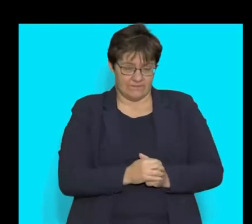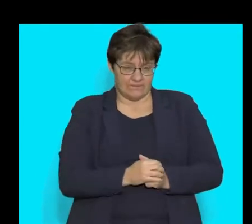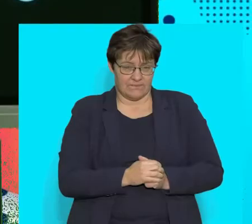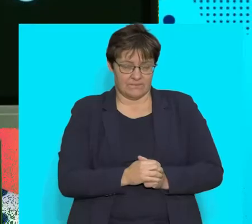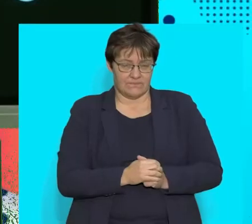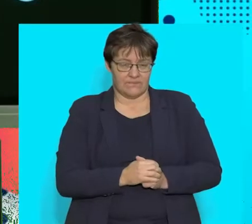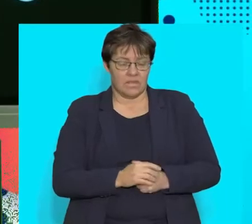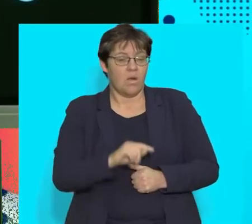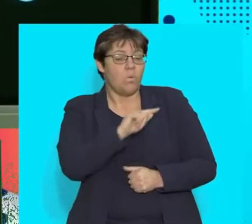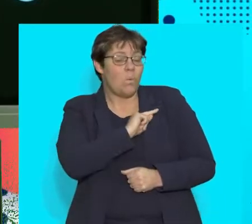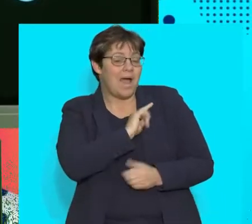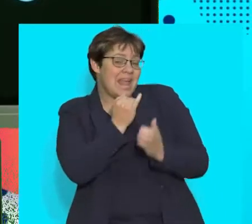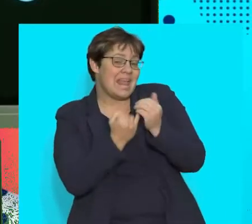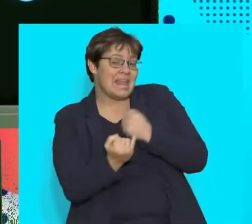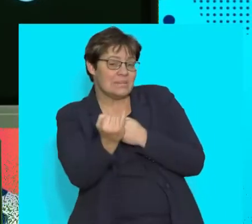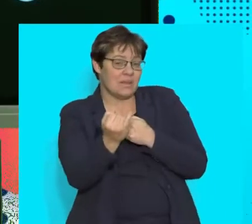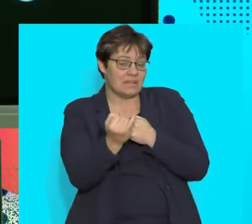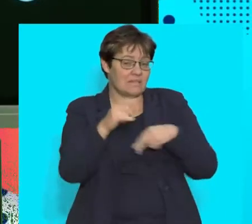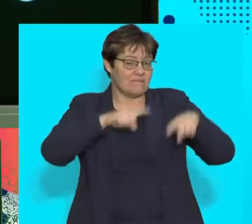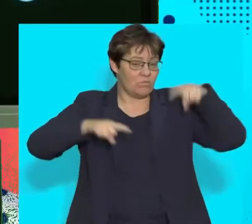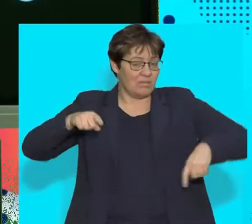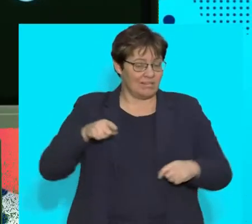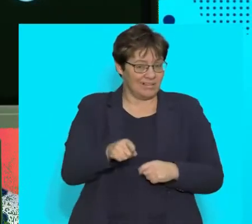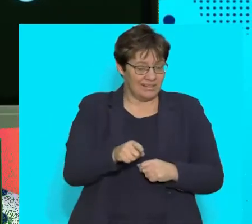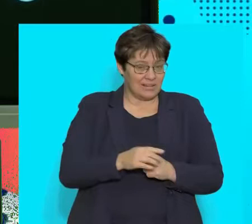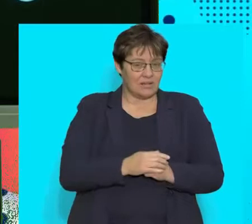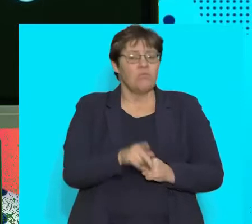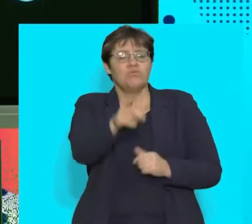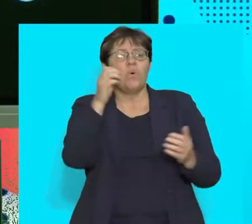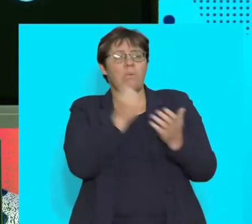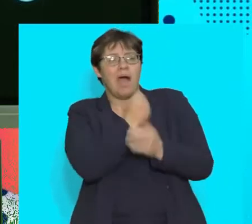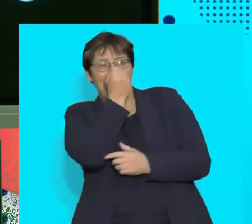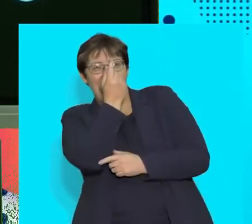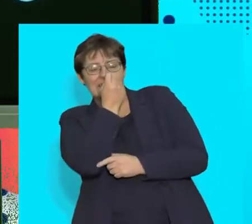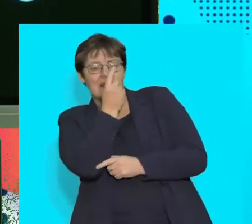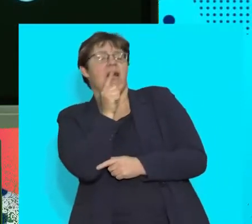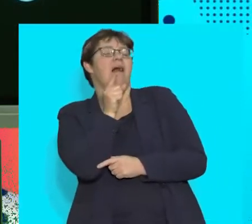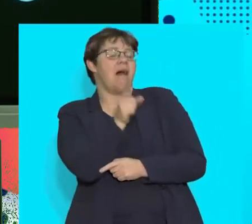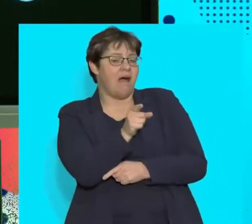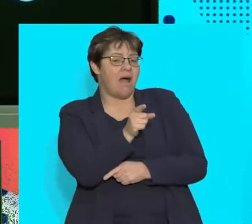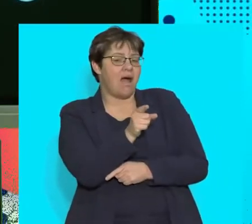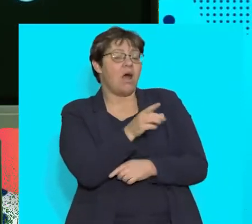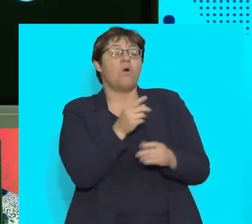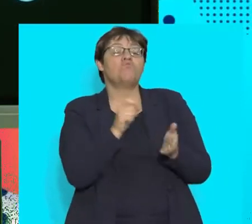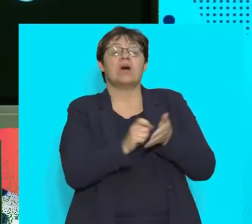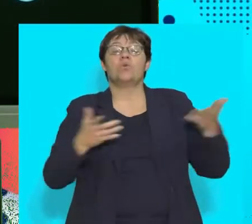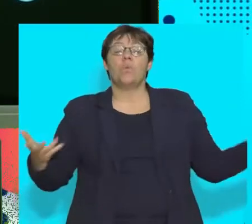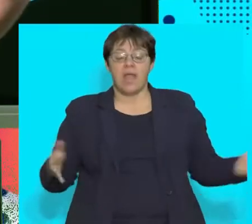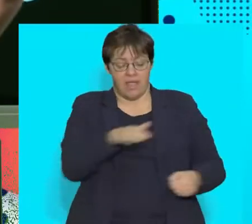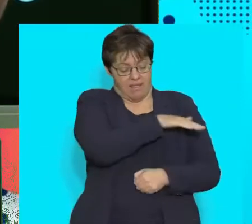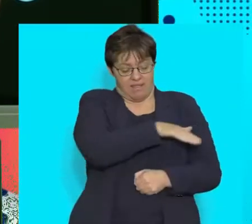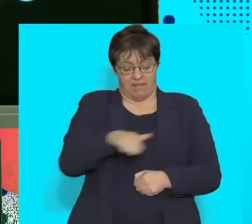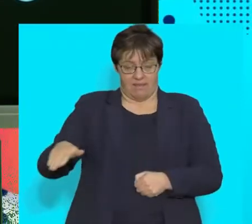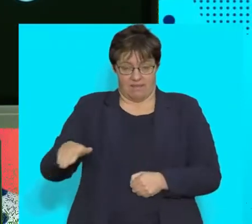experiment. And because it's the independent variable, I want you to understand it's always written on the